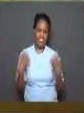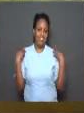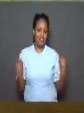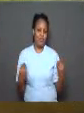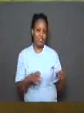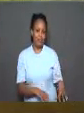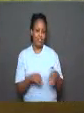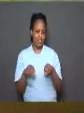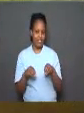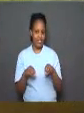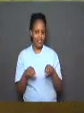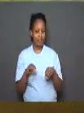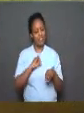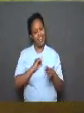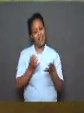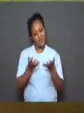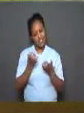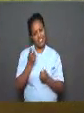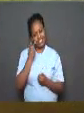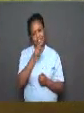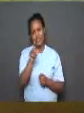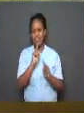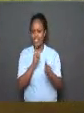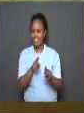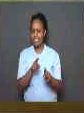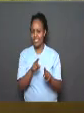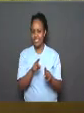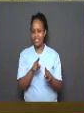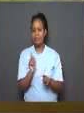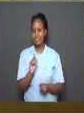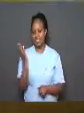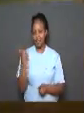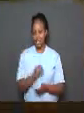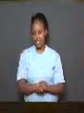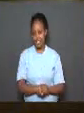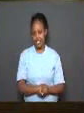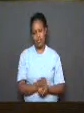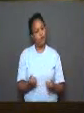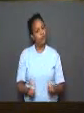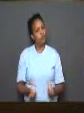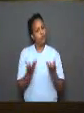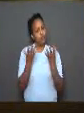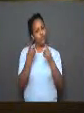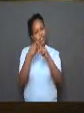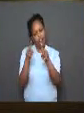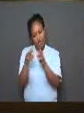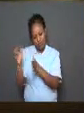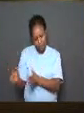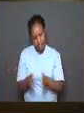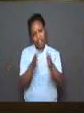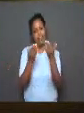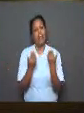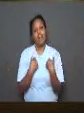Hello again, students. I wonder what your answers were. There are many